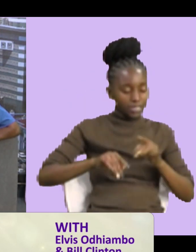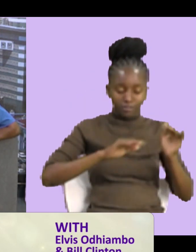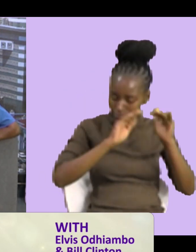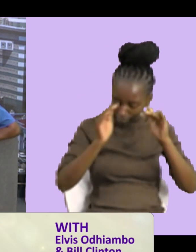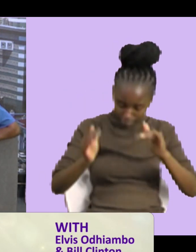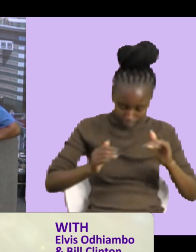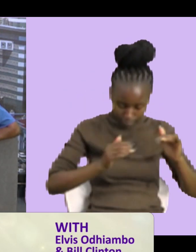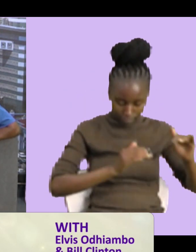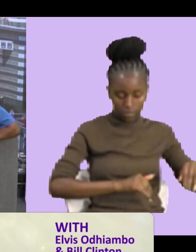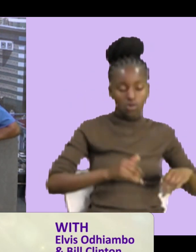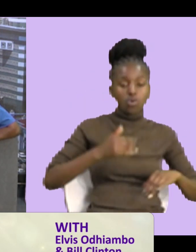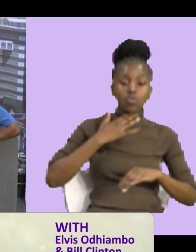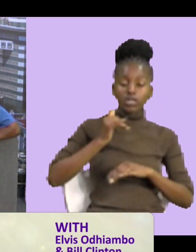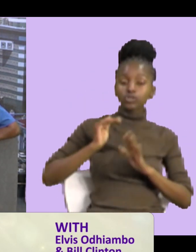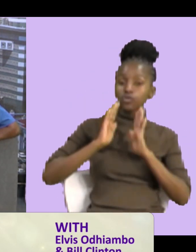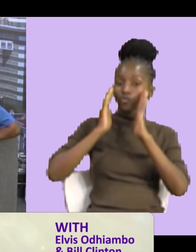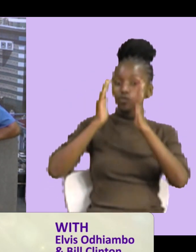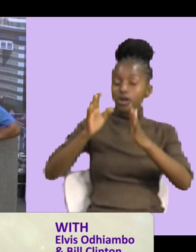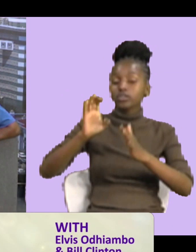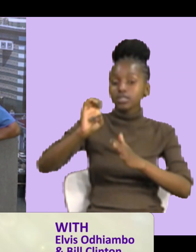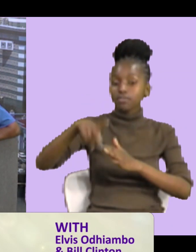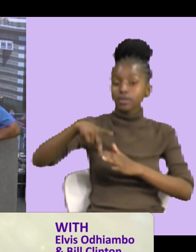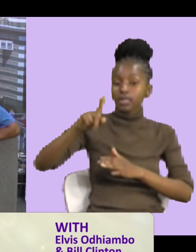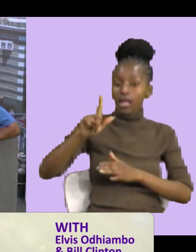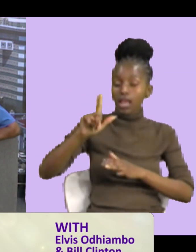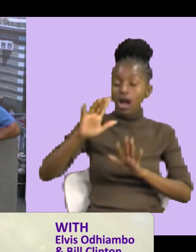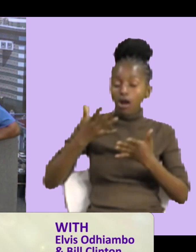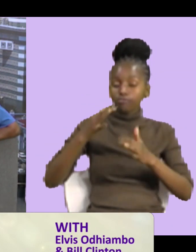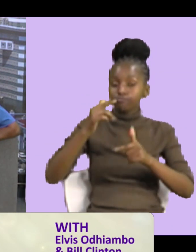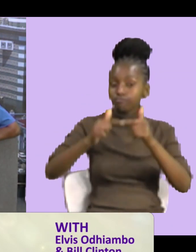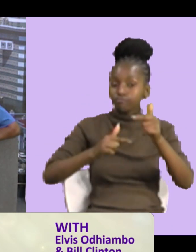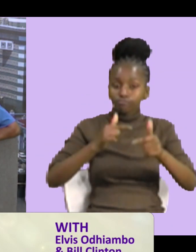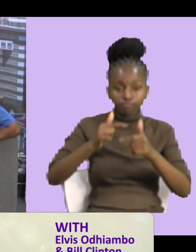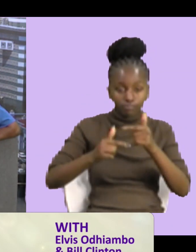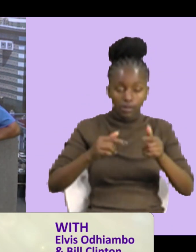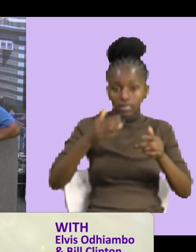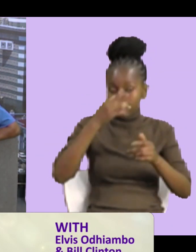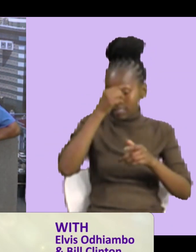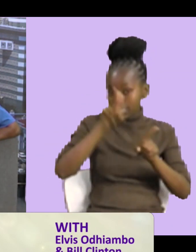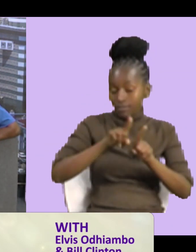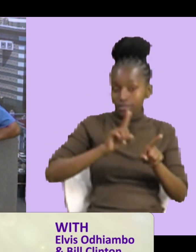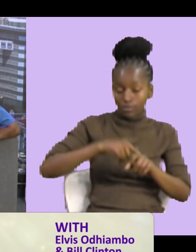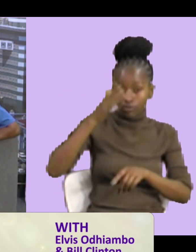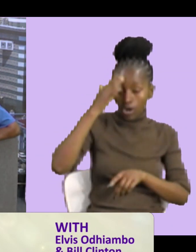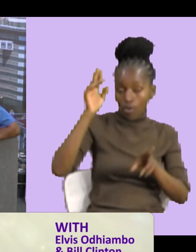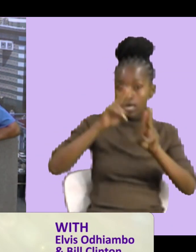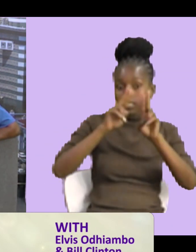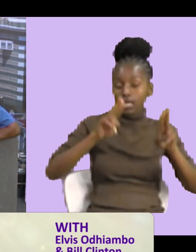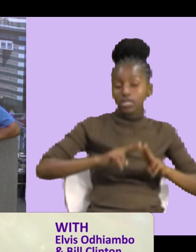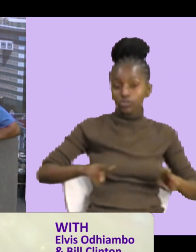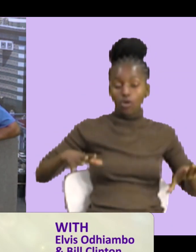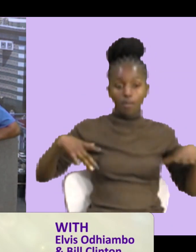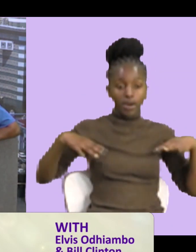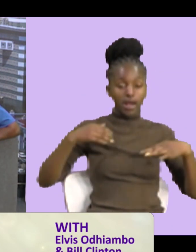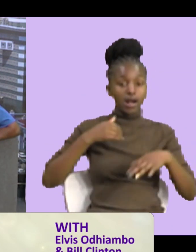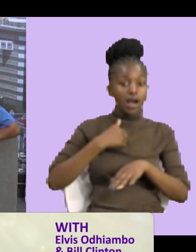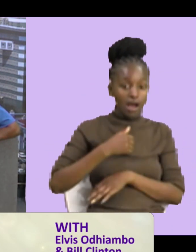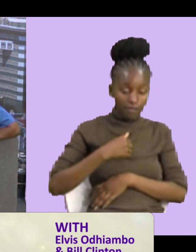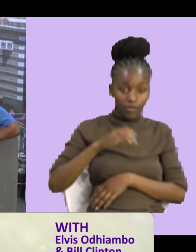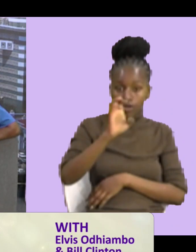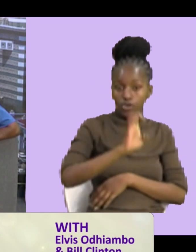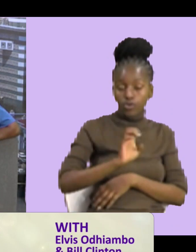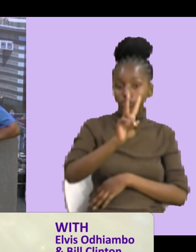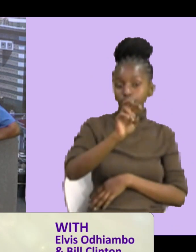let's focus on how the EPL is shaping up. That's like it is everywhere. The international break is happening with the Euro